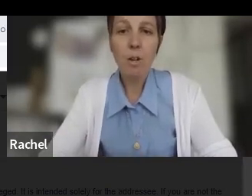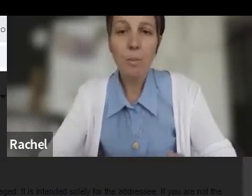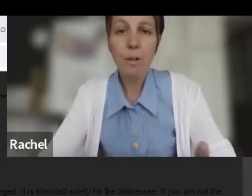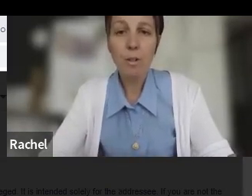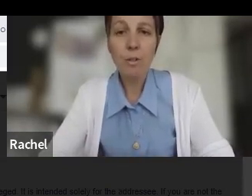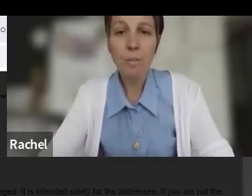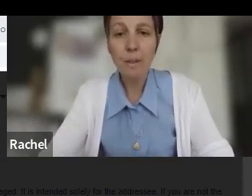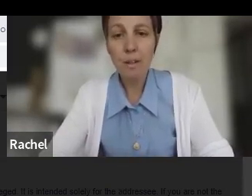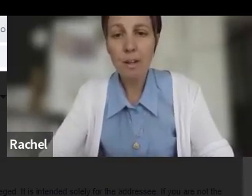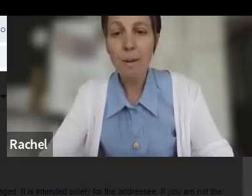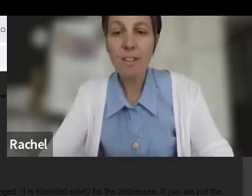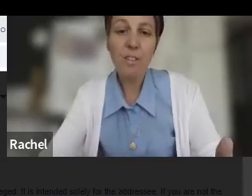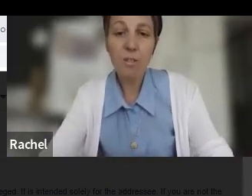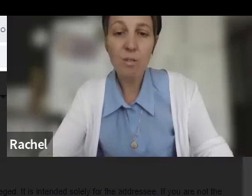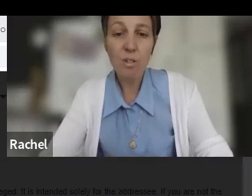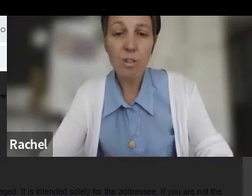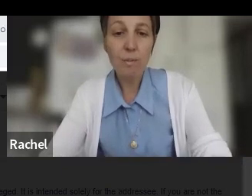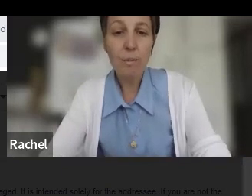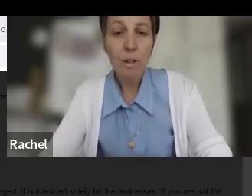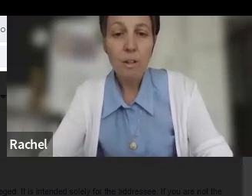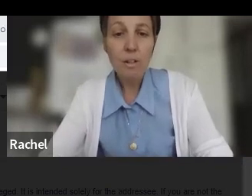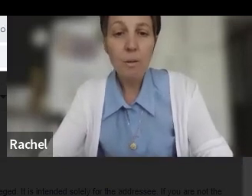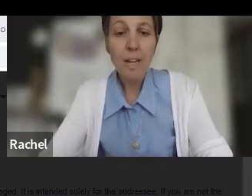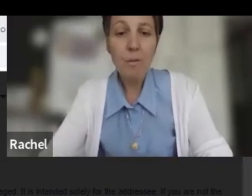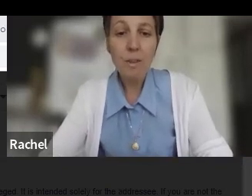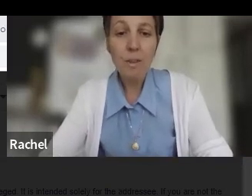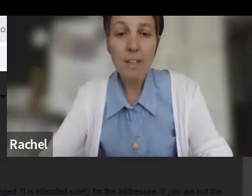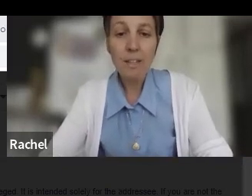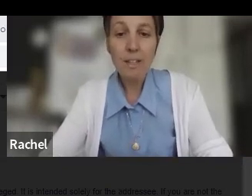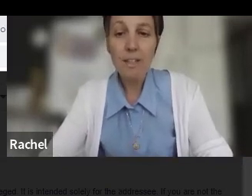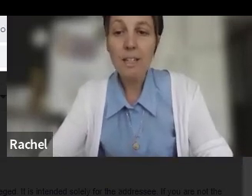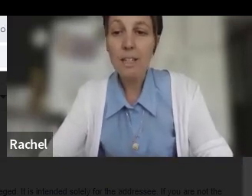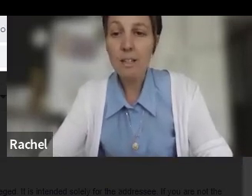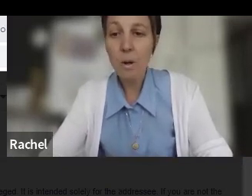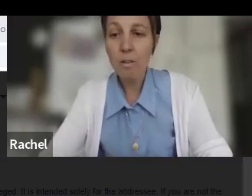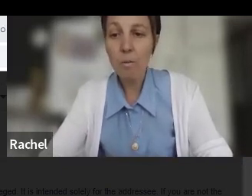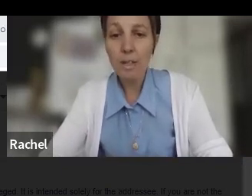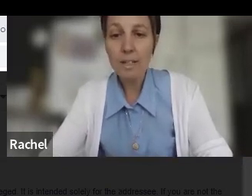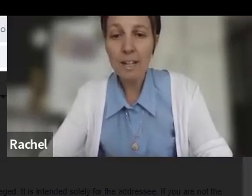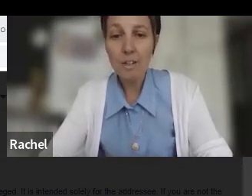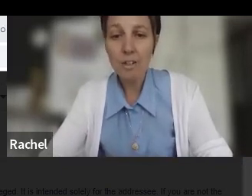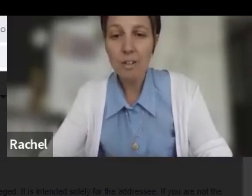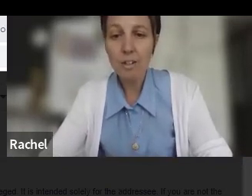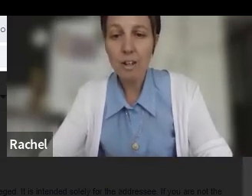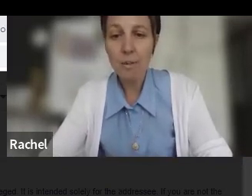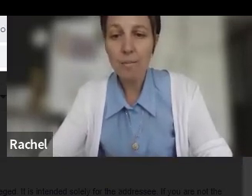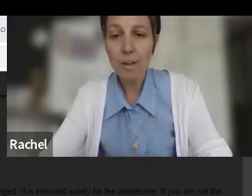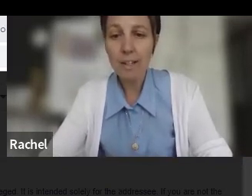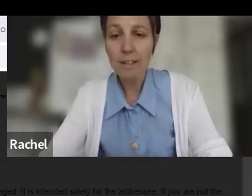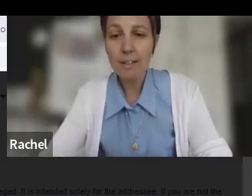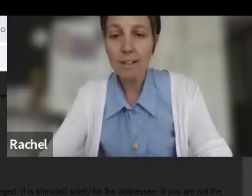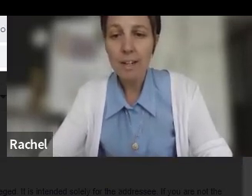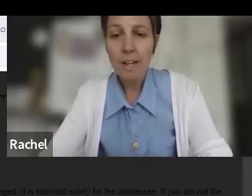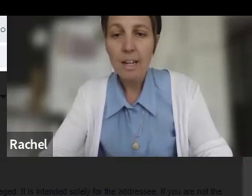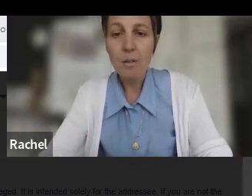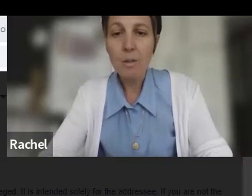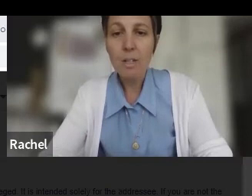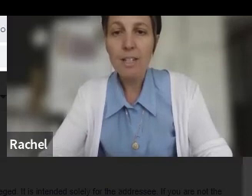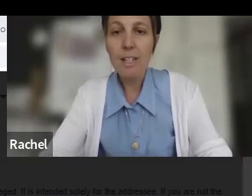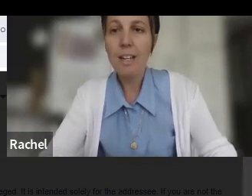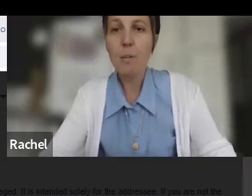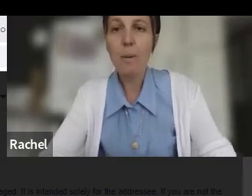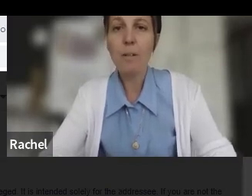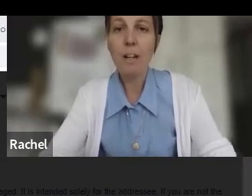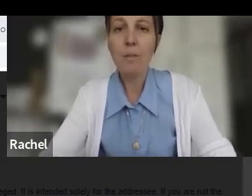learn ways to cope in order to build a better future. So again, within this, this is a 12-week session, and it goes